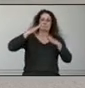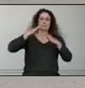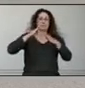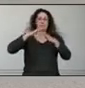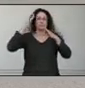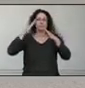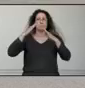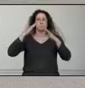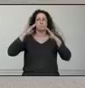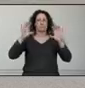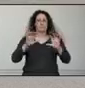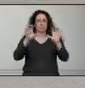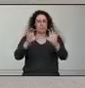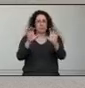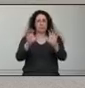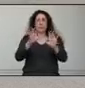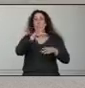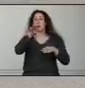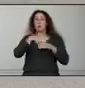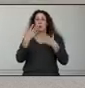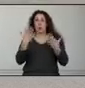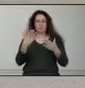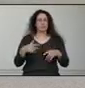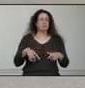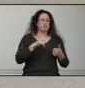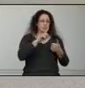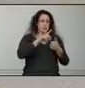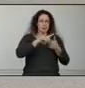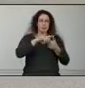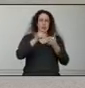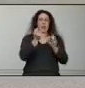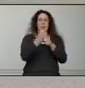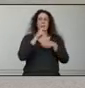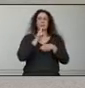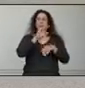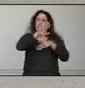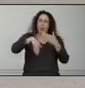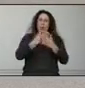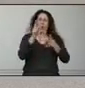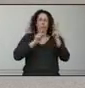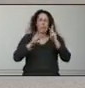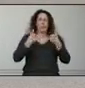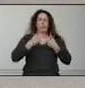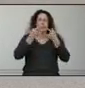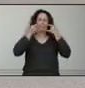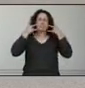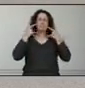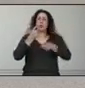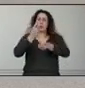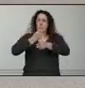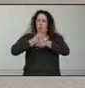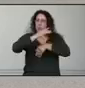these include making sure that all the residents are wearing a mask correctly at all times,